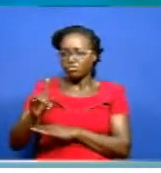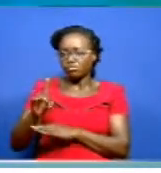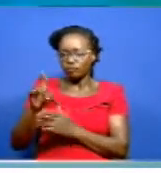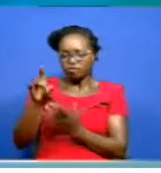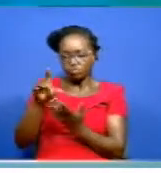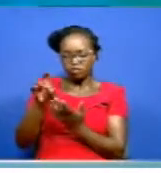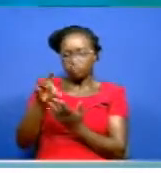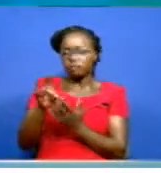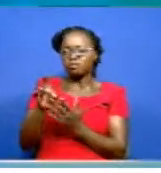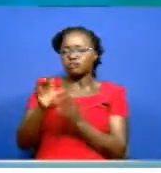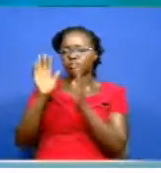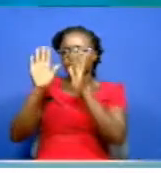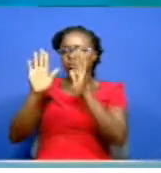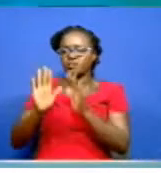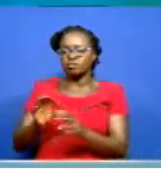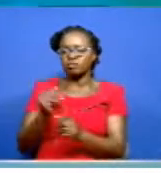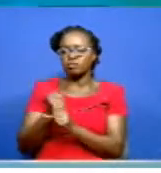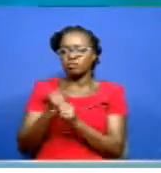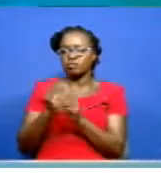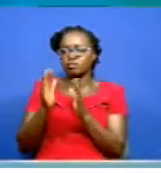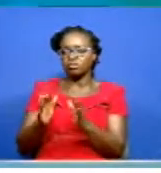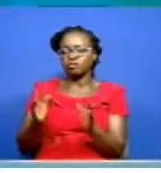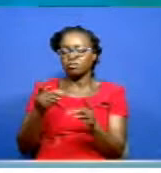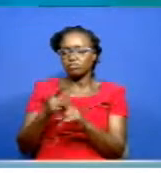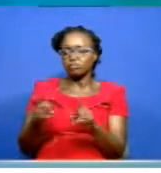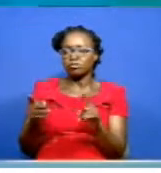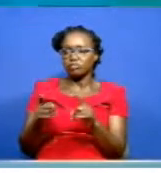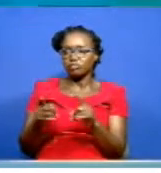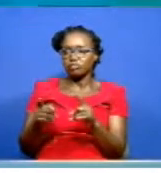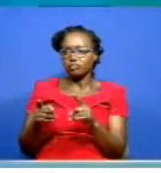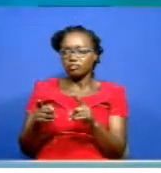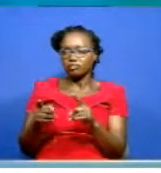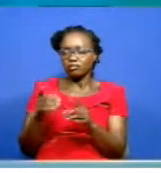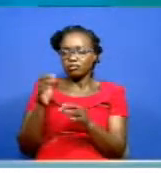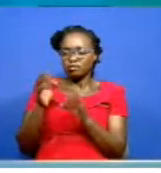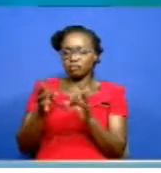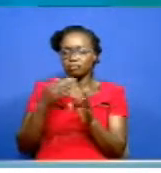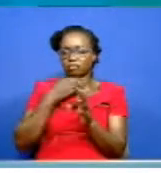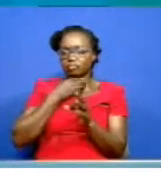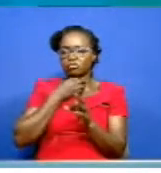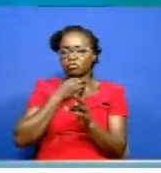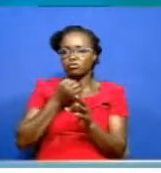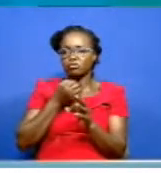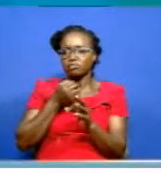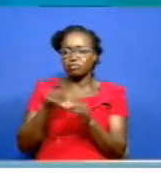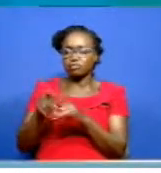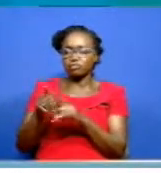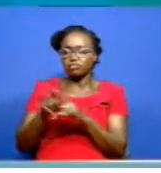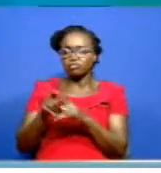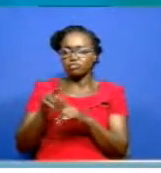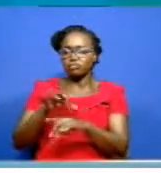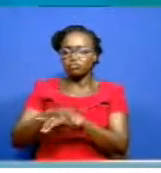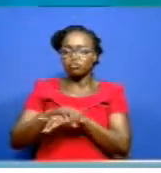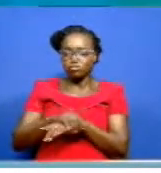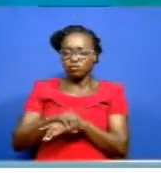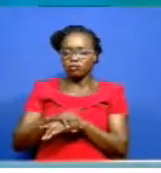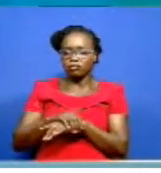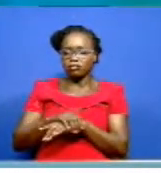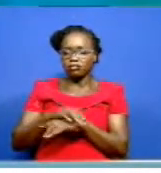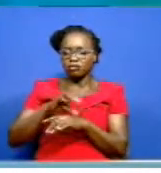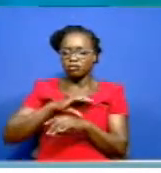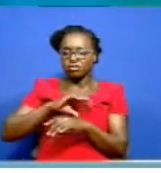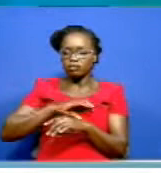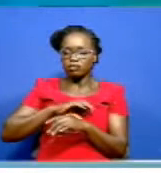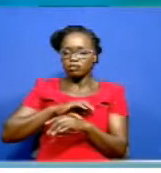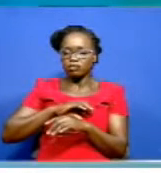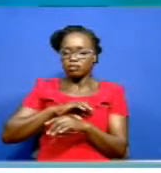to essential workers. However, of course, if they would like, they would also get it. They are, of course,